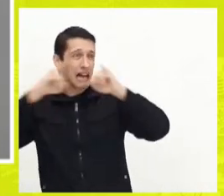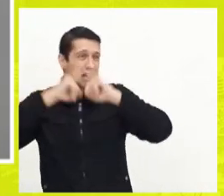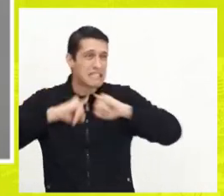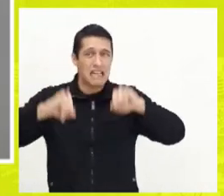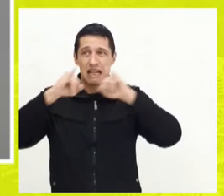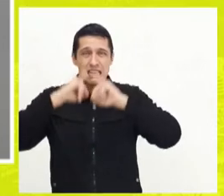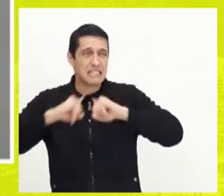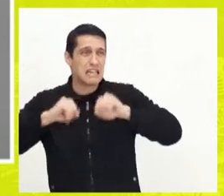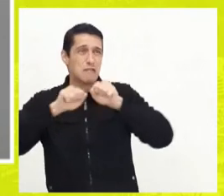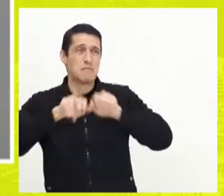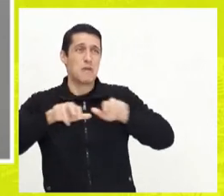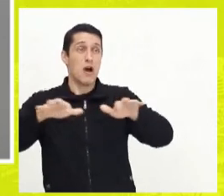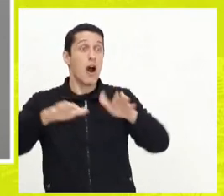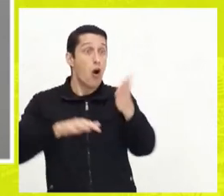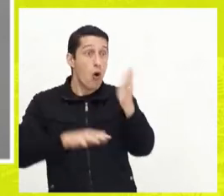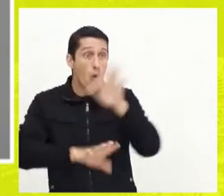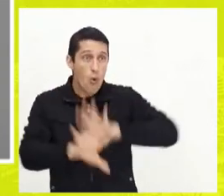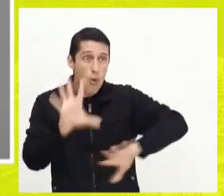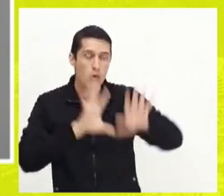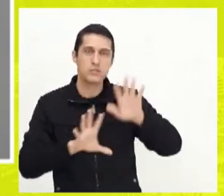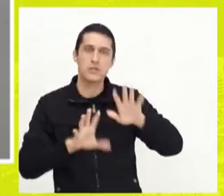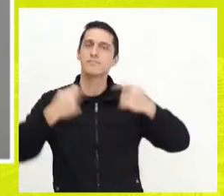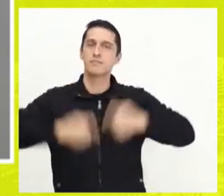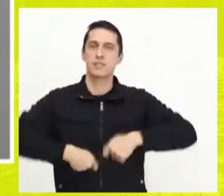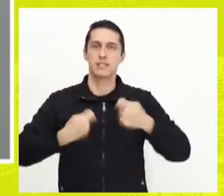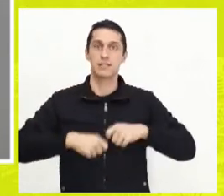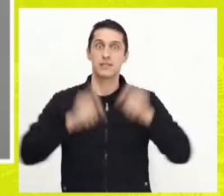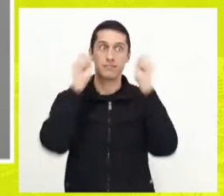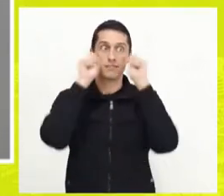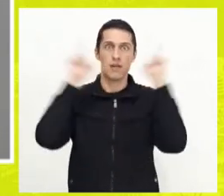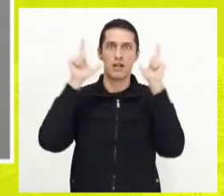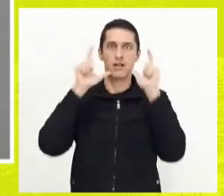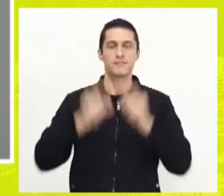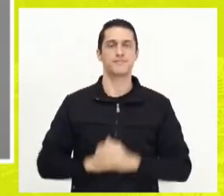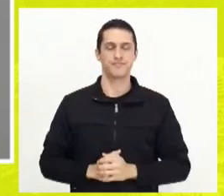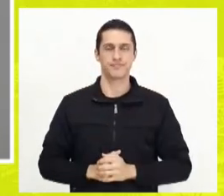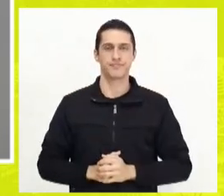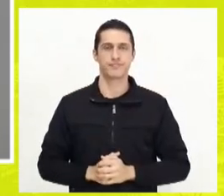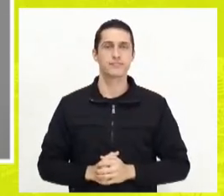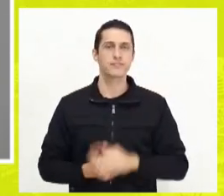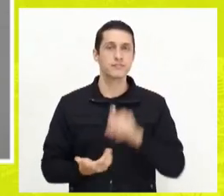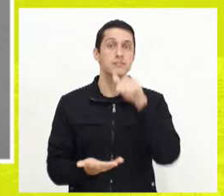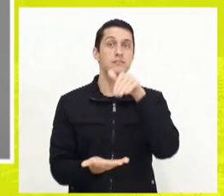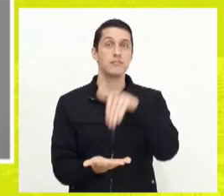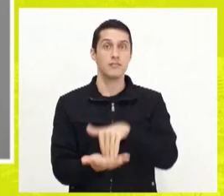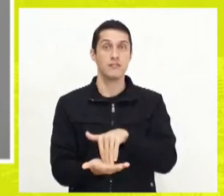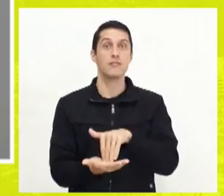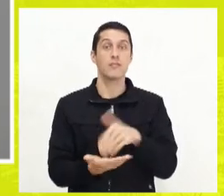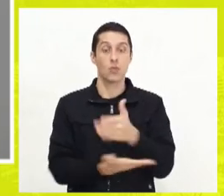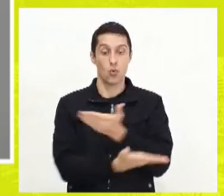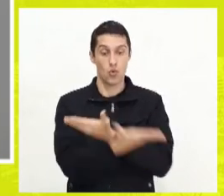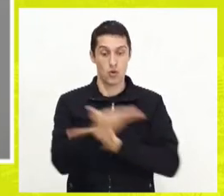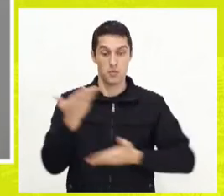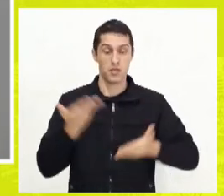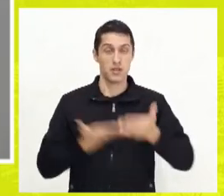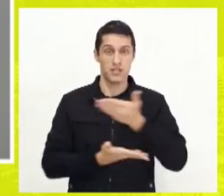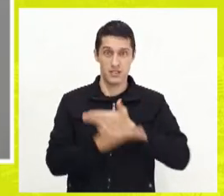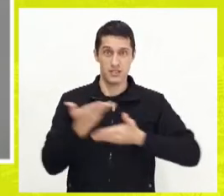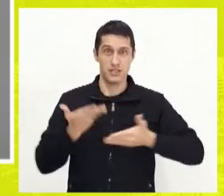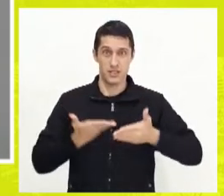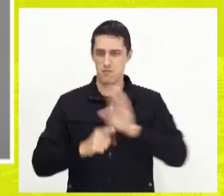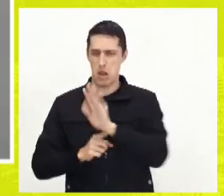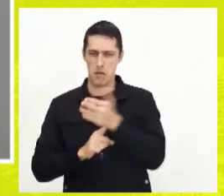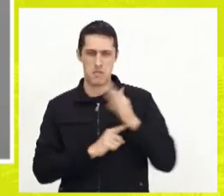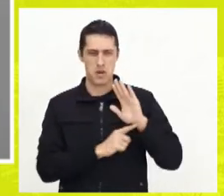from that the last level of collaboration and i a round of